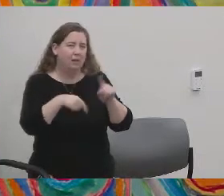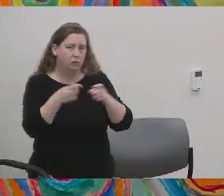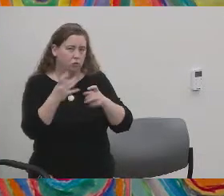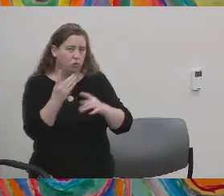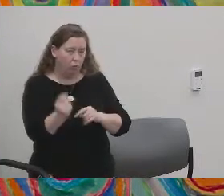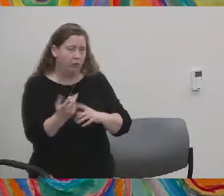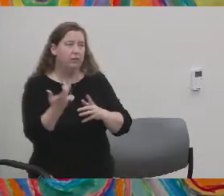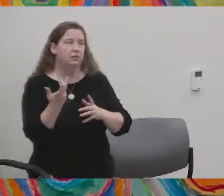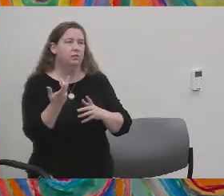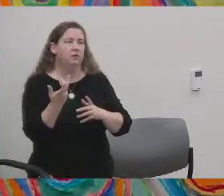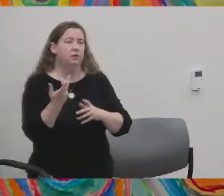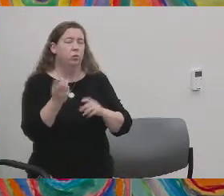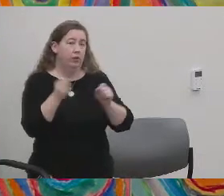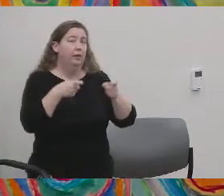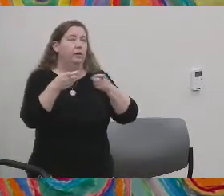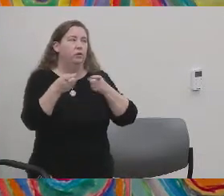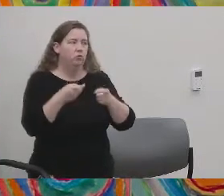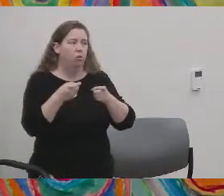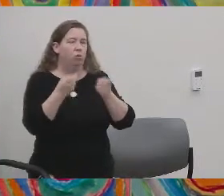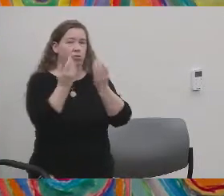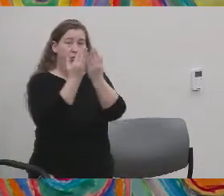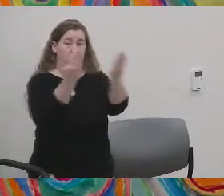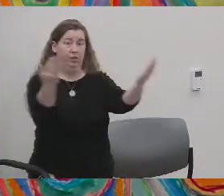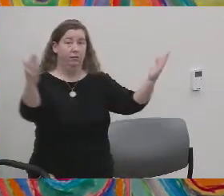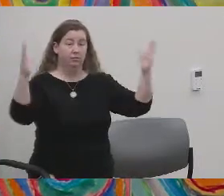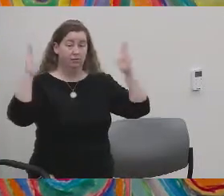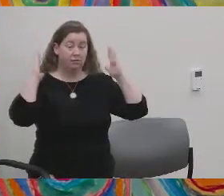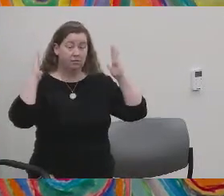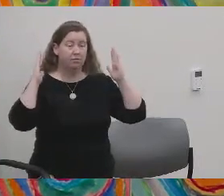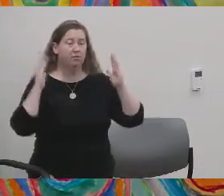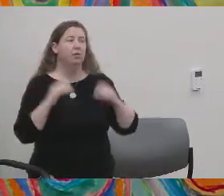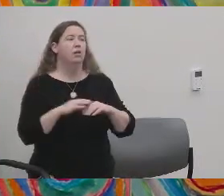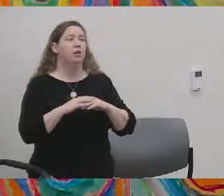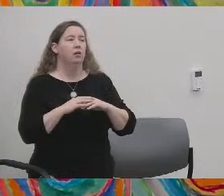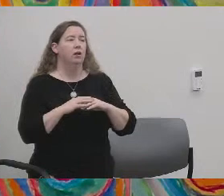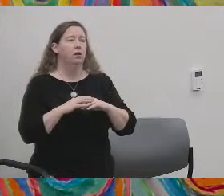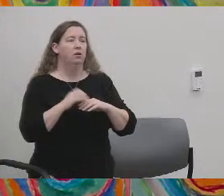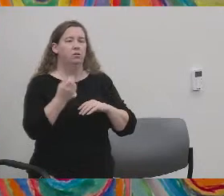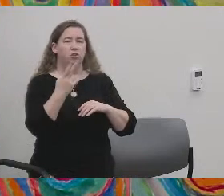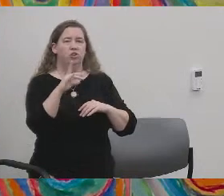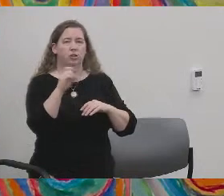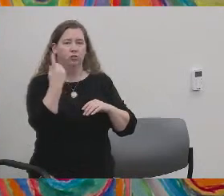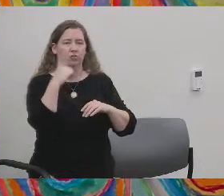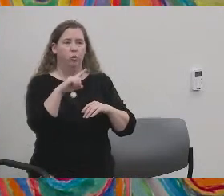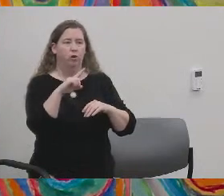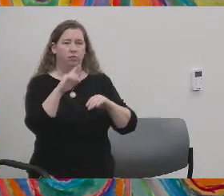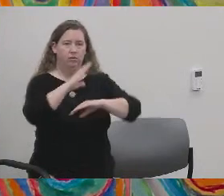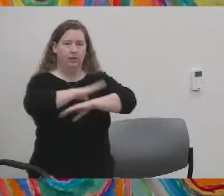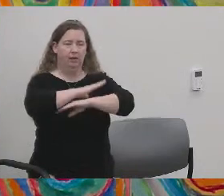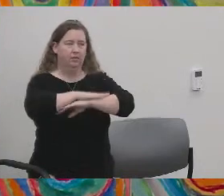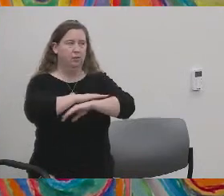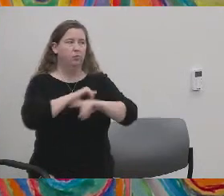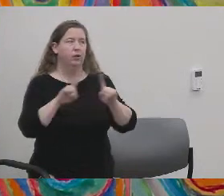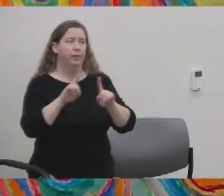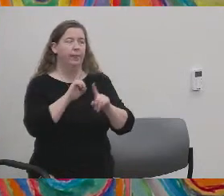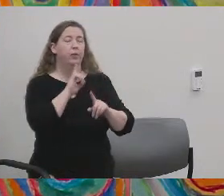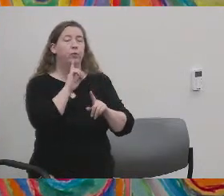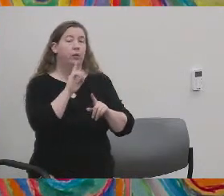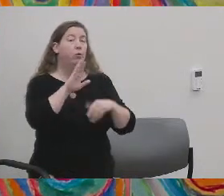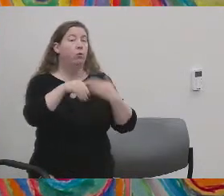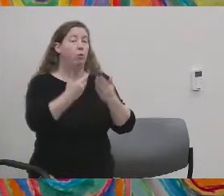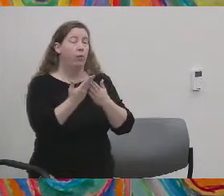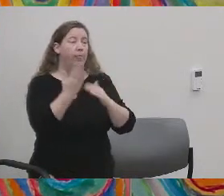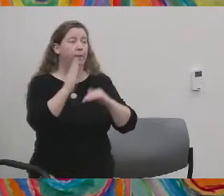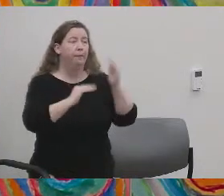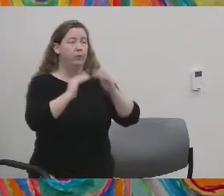We have control over shields. The most significant things that have happened in all of the buildings, but specifically